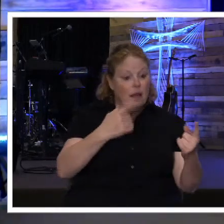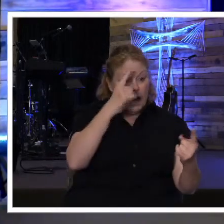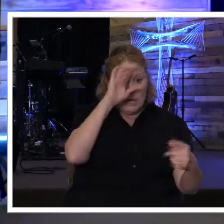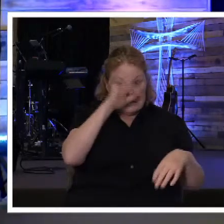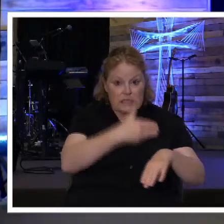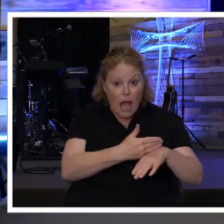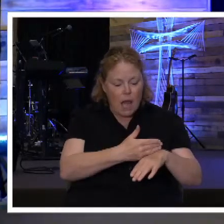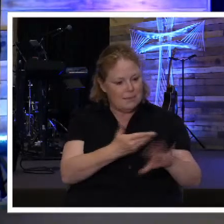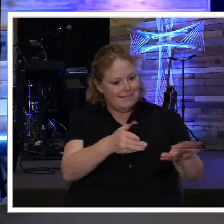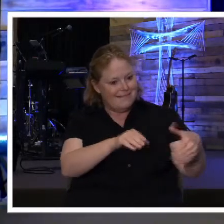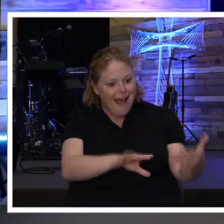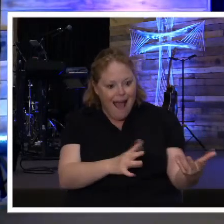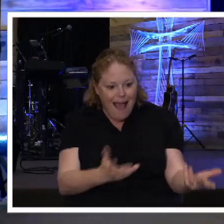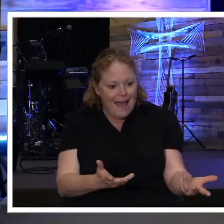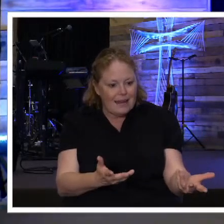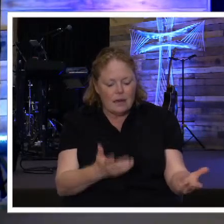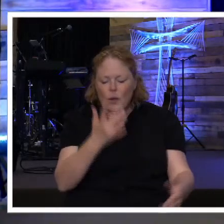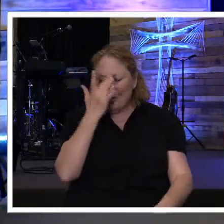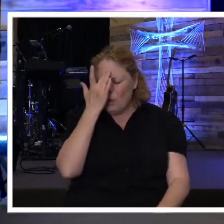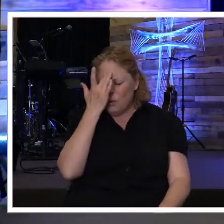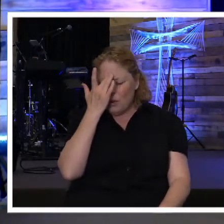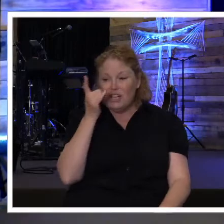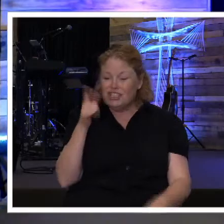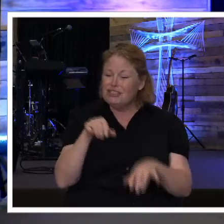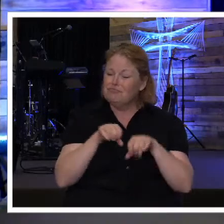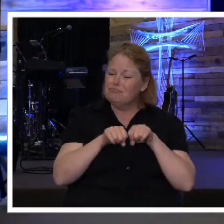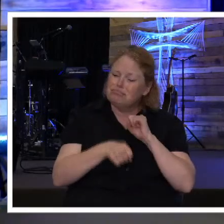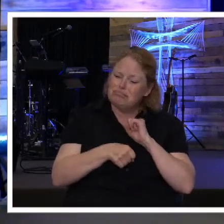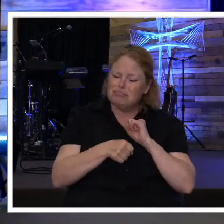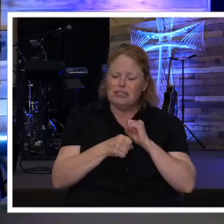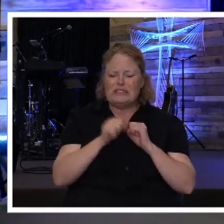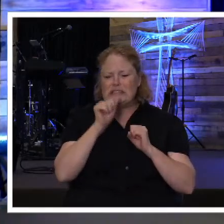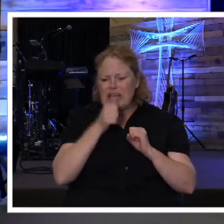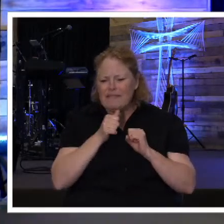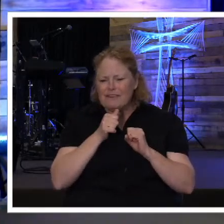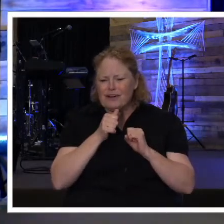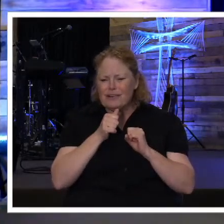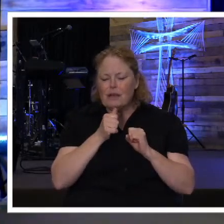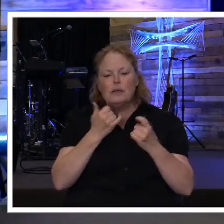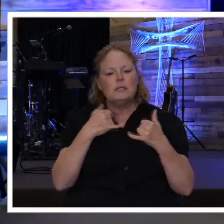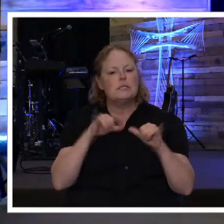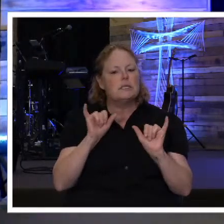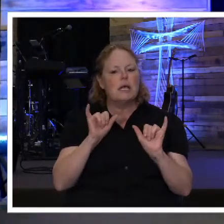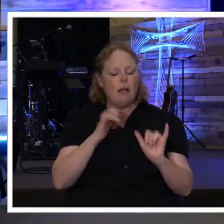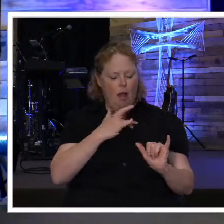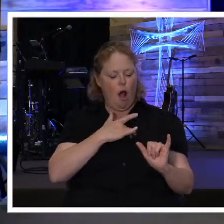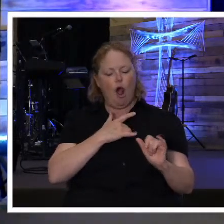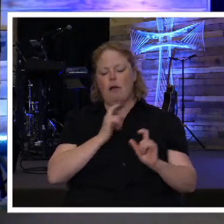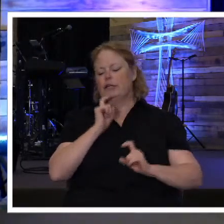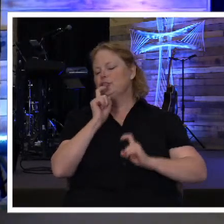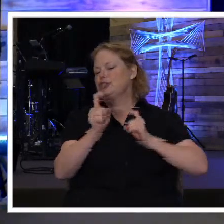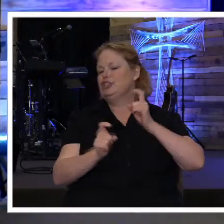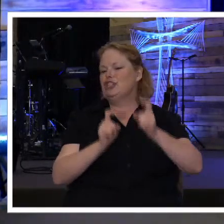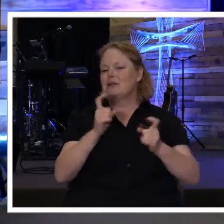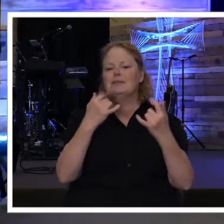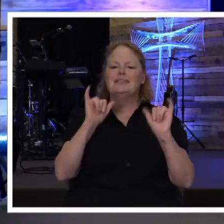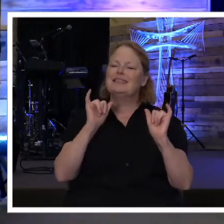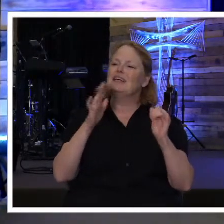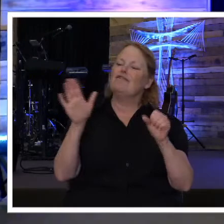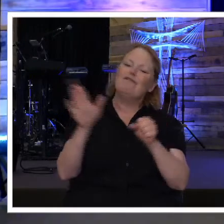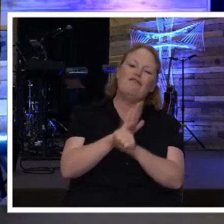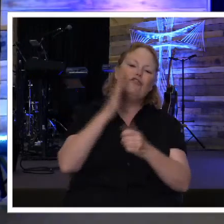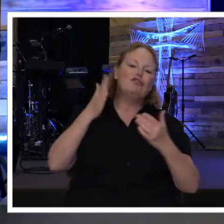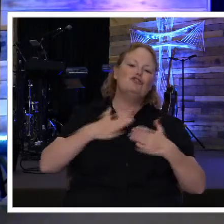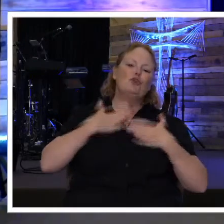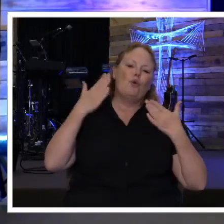yet in the middle of all of this tragedy and heartache, June remains generous and she remains joyful. In fact,